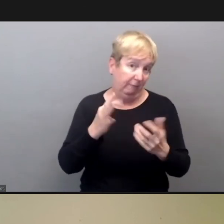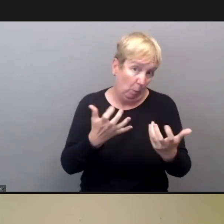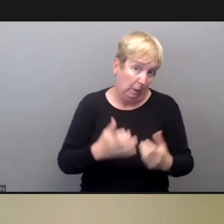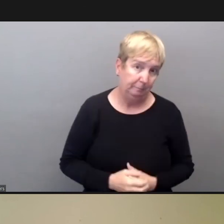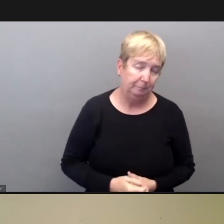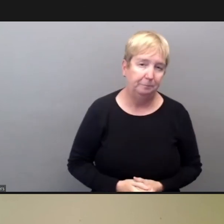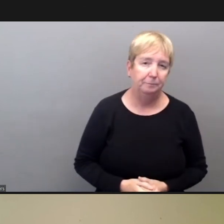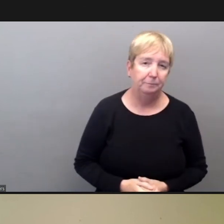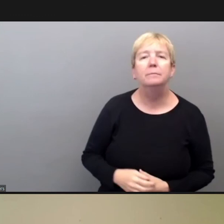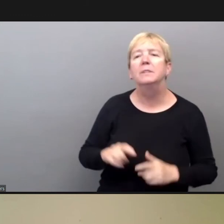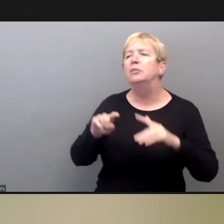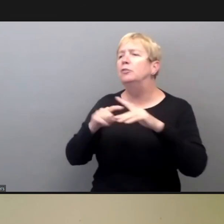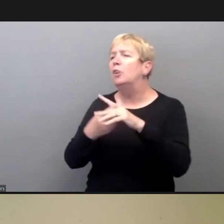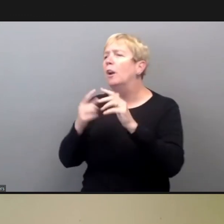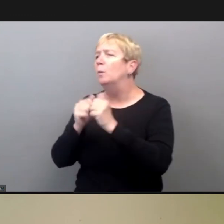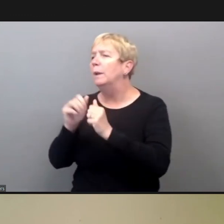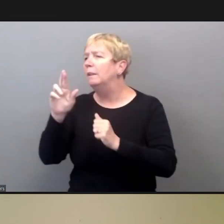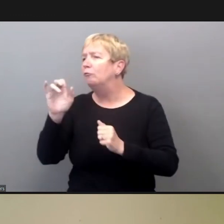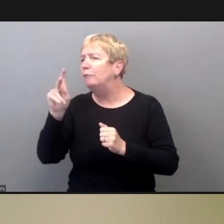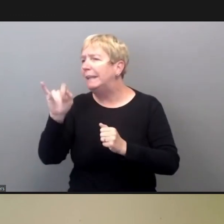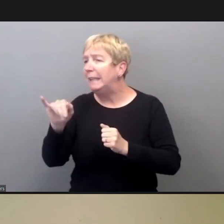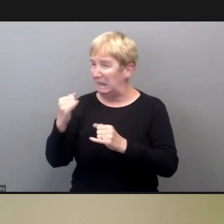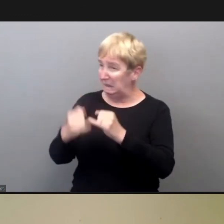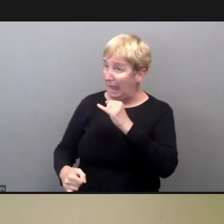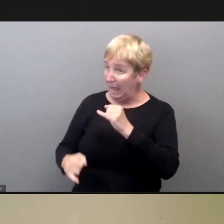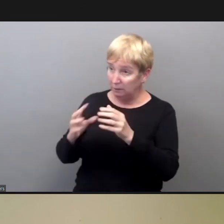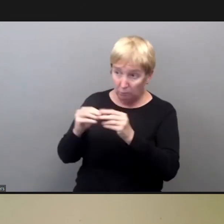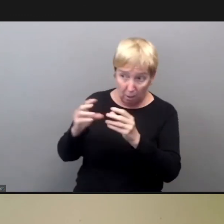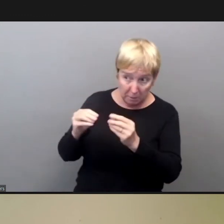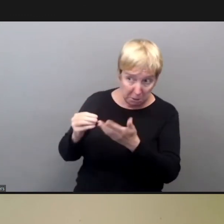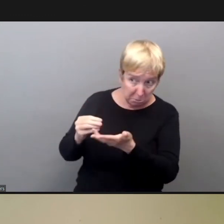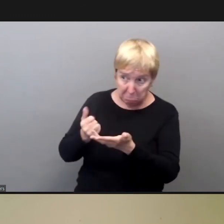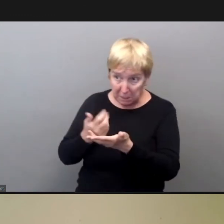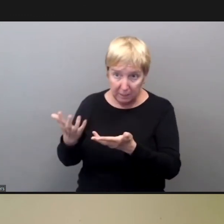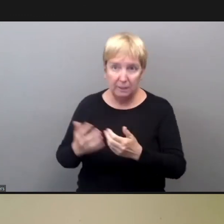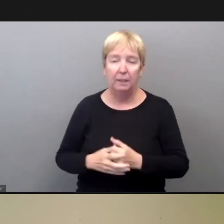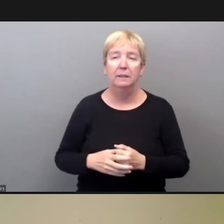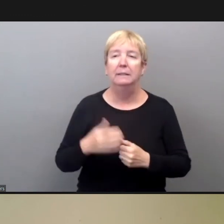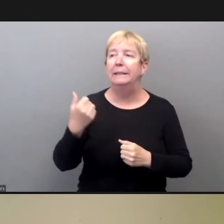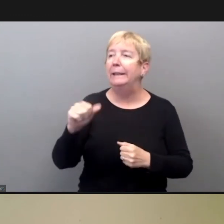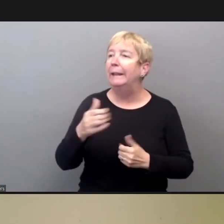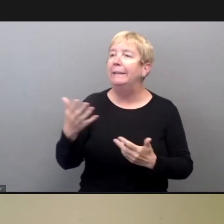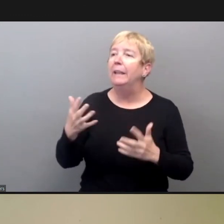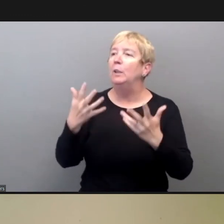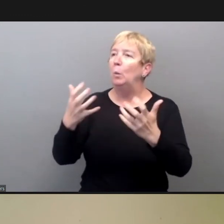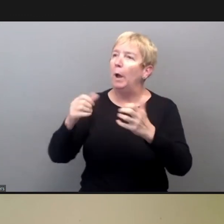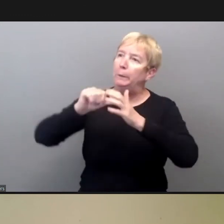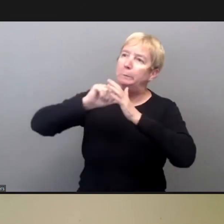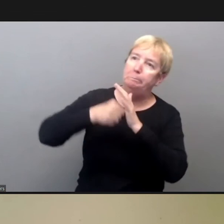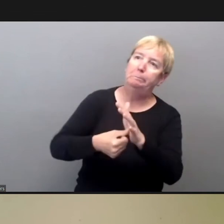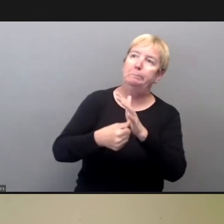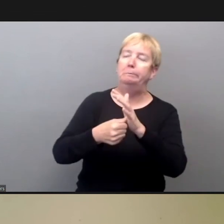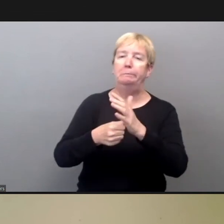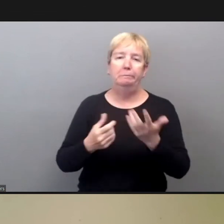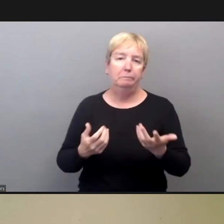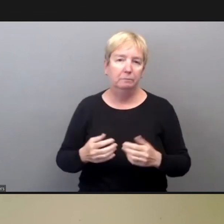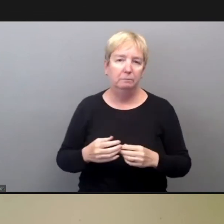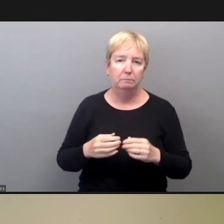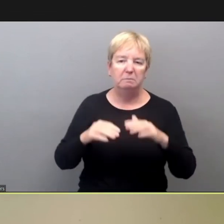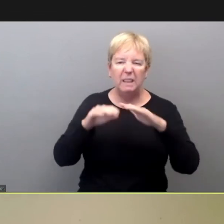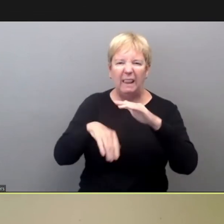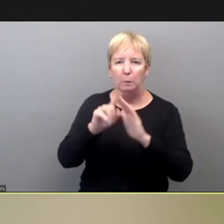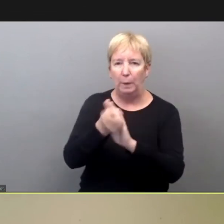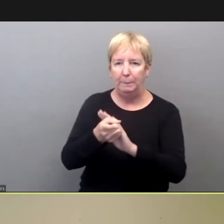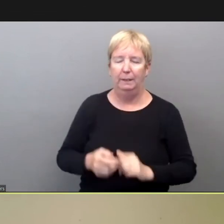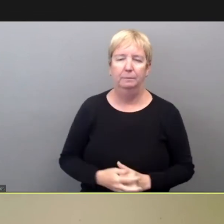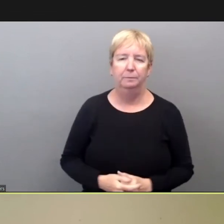Let's start with Ricky. Any closing comments about the labor force, or a message you want to underscore in a minute or less, Ricky? We